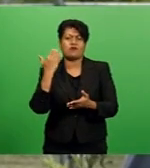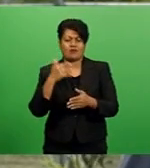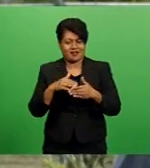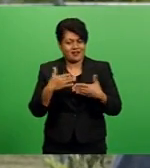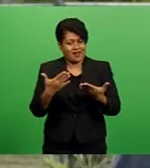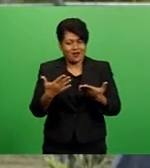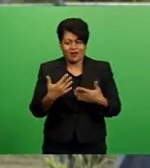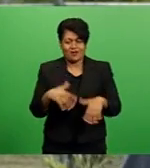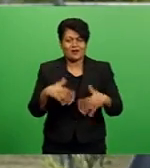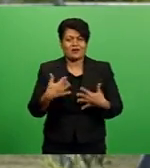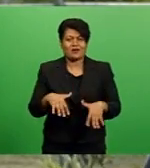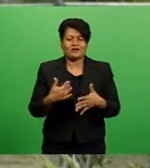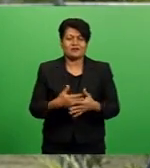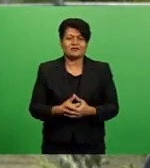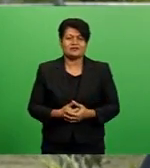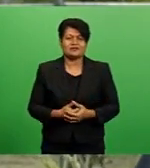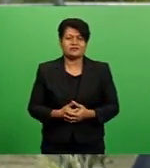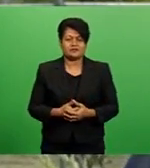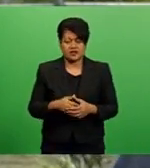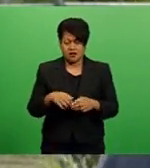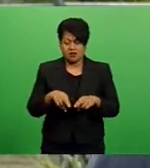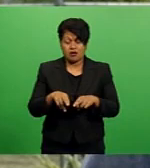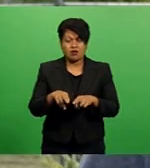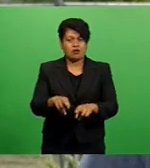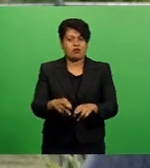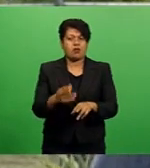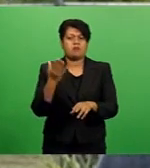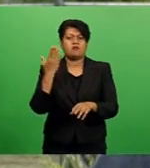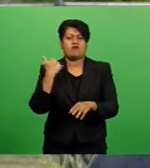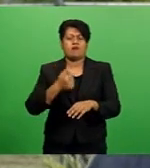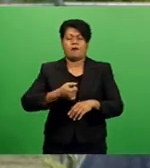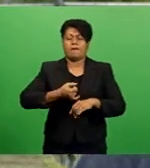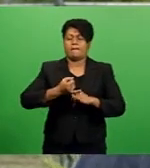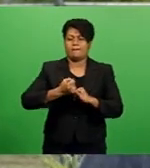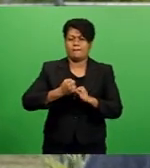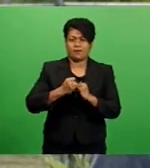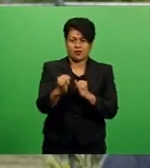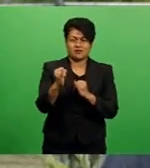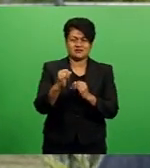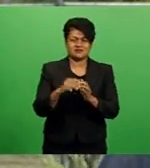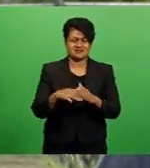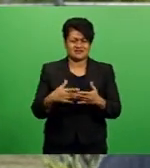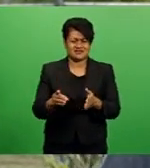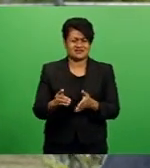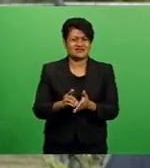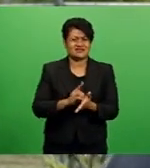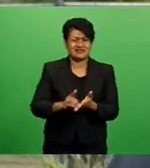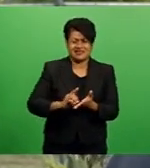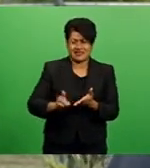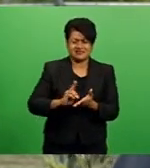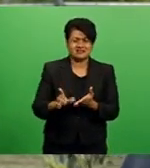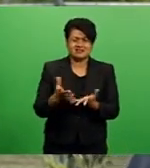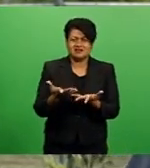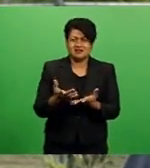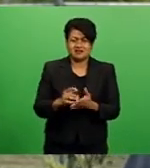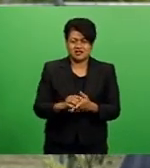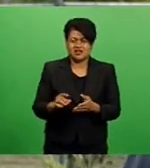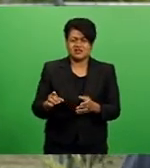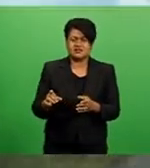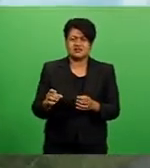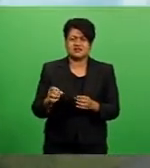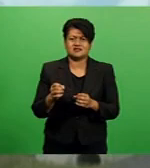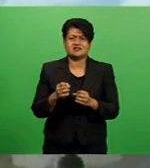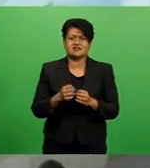Yeah, the road condition was really bad. We used to get a lot of dust from over here, and it was also damaging the